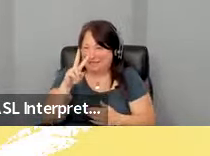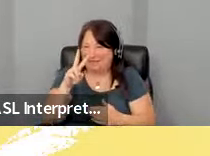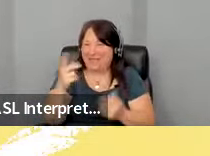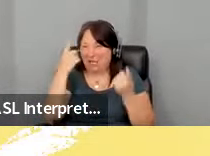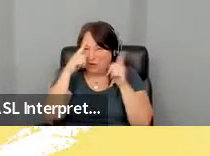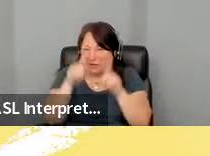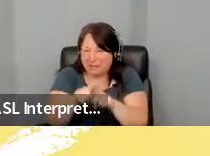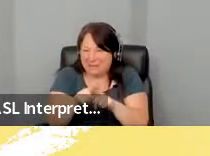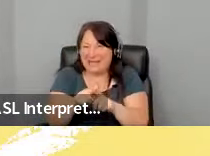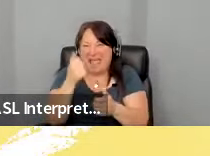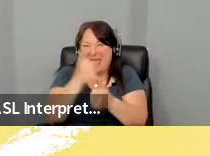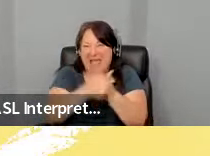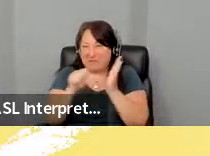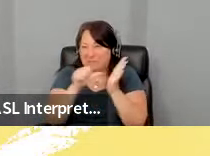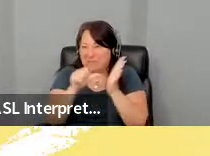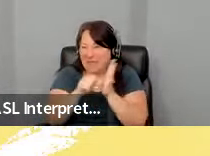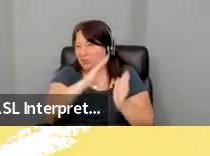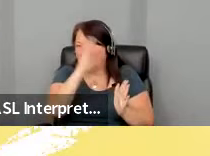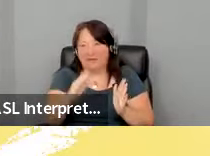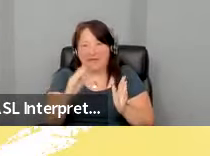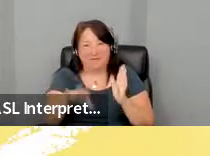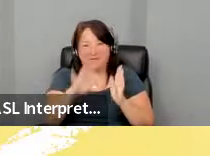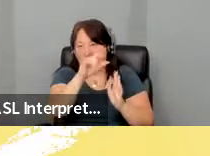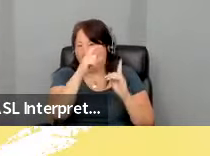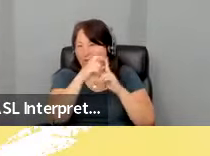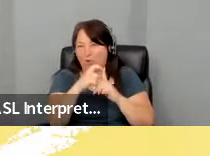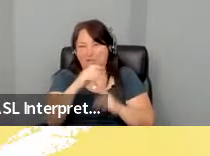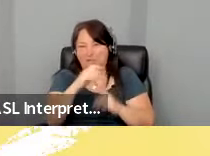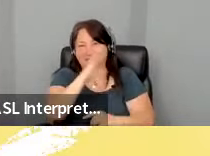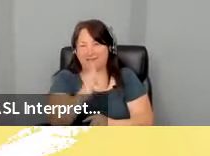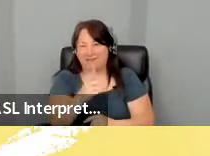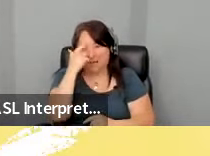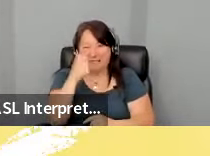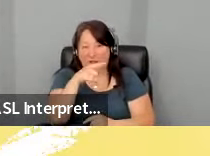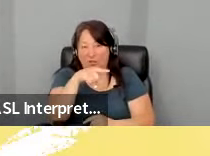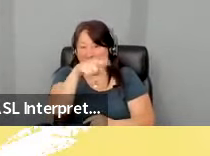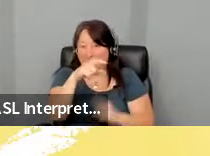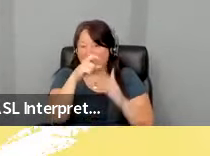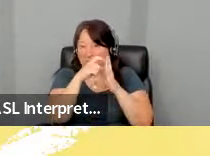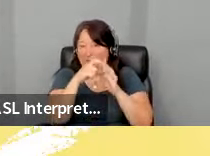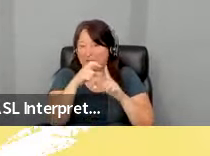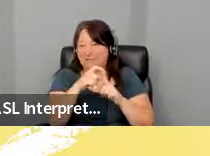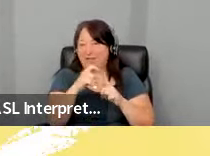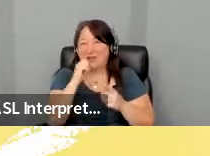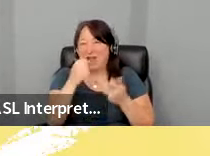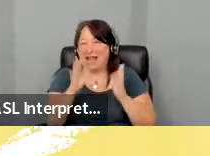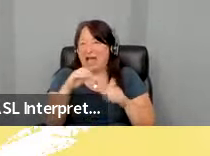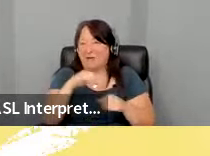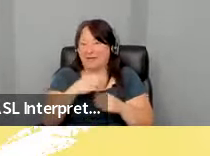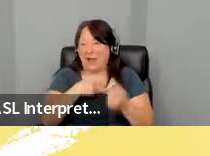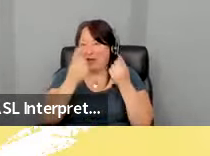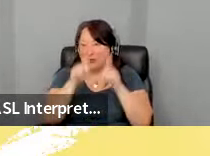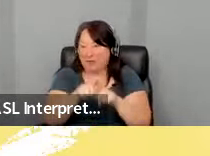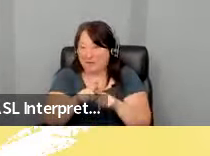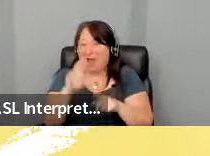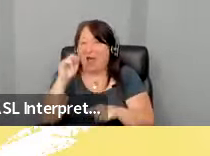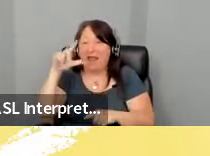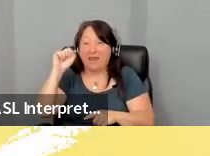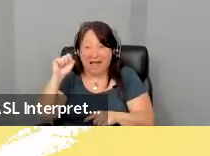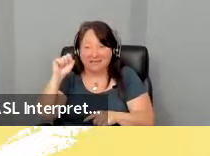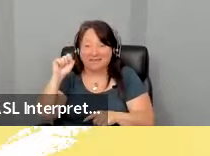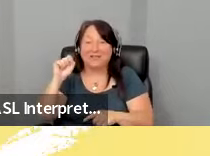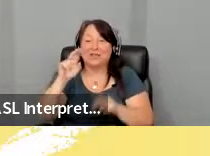at every single page and you will never find these terms because they're not allowed under our agreement unless the union specifically gives a waiver to the